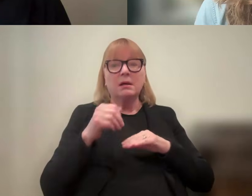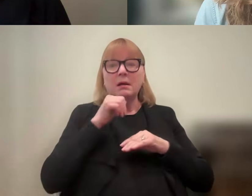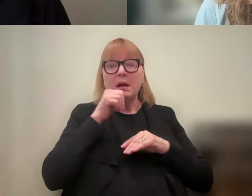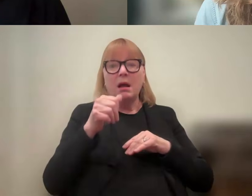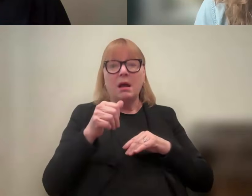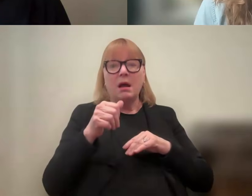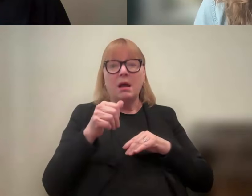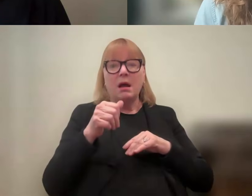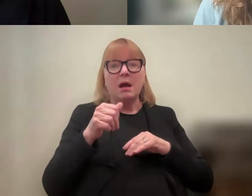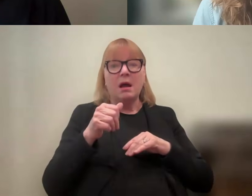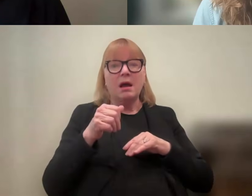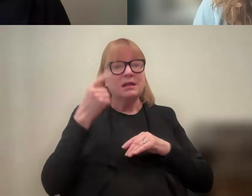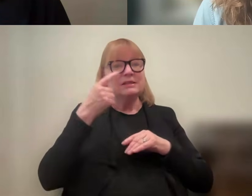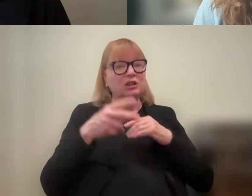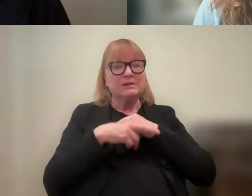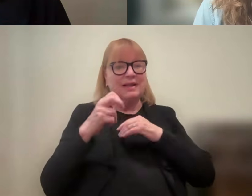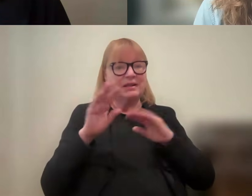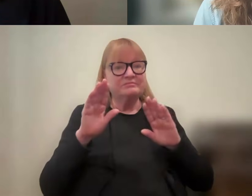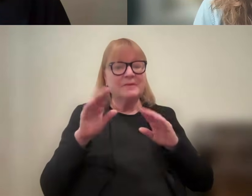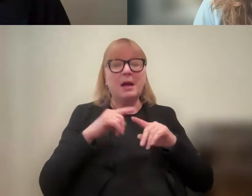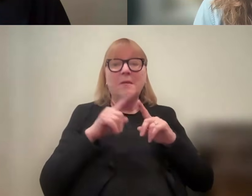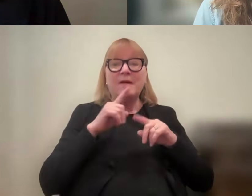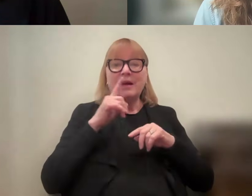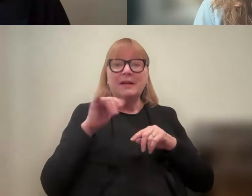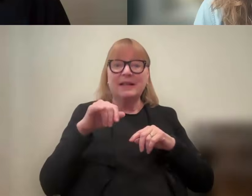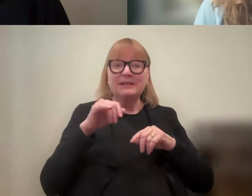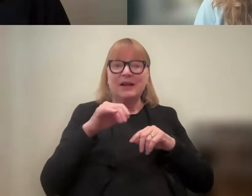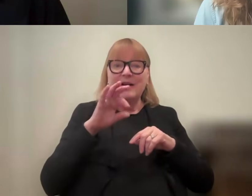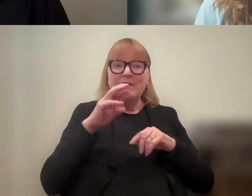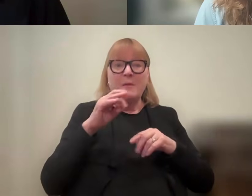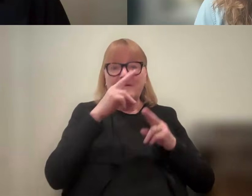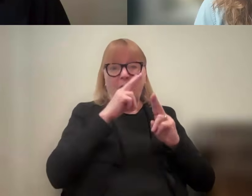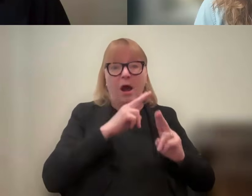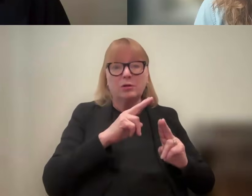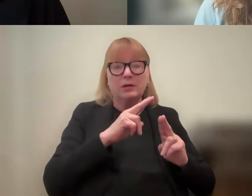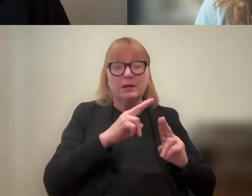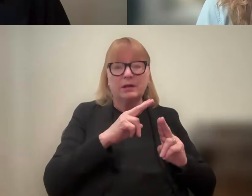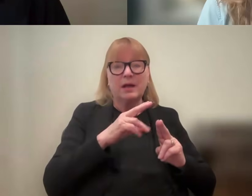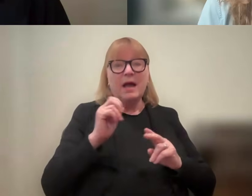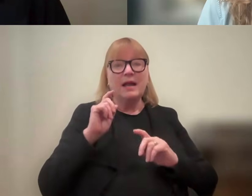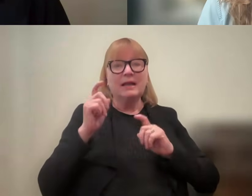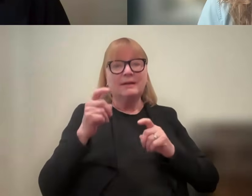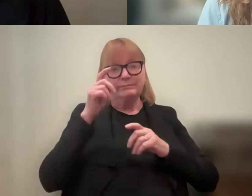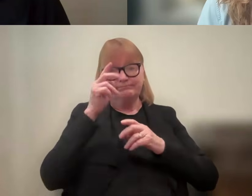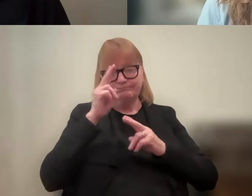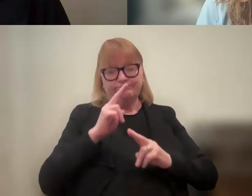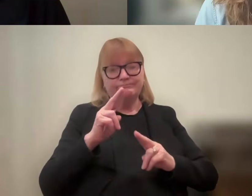not considered stealing, right? But in fact, it's a form of like honoring and giving